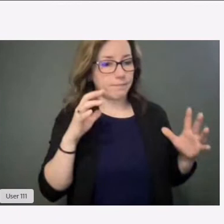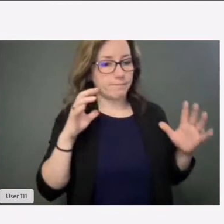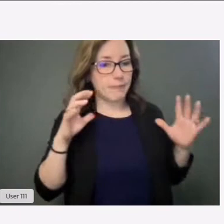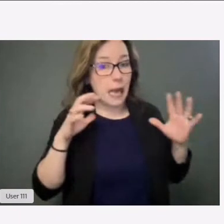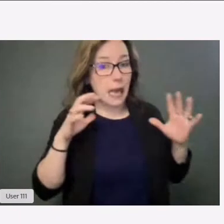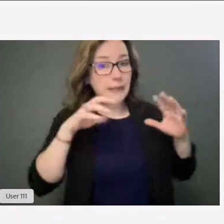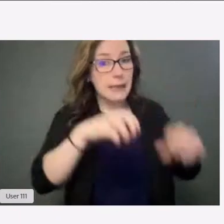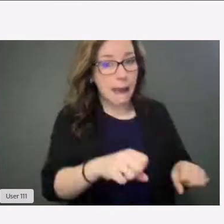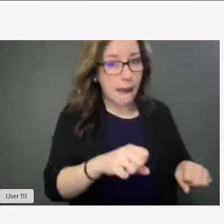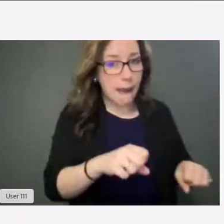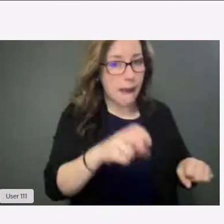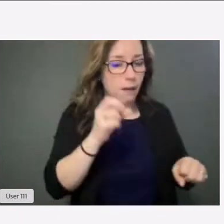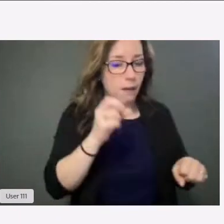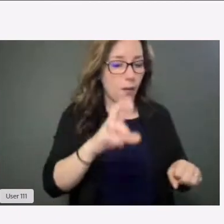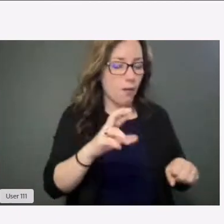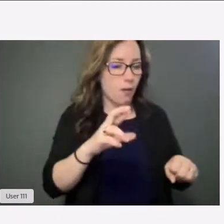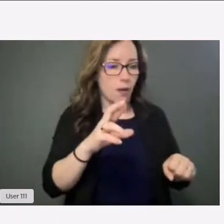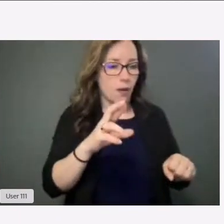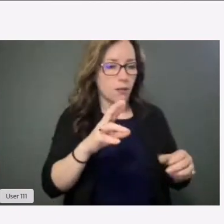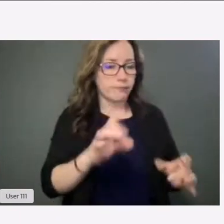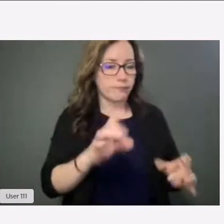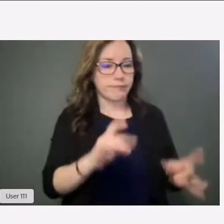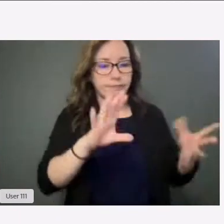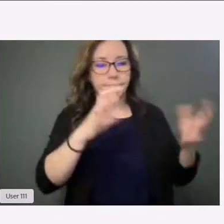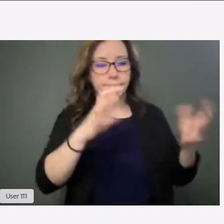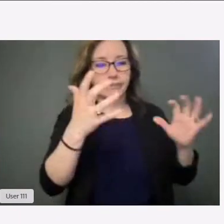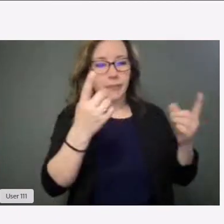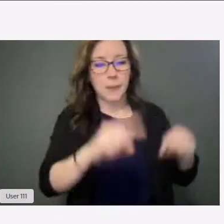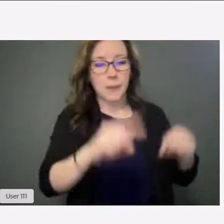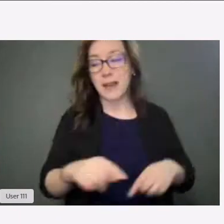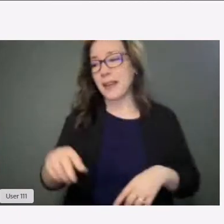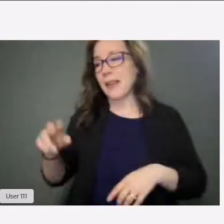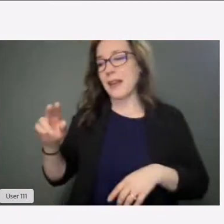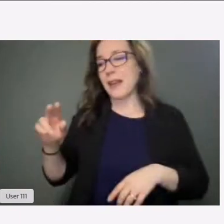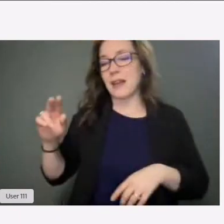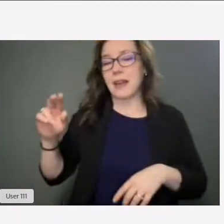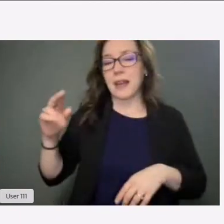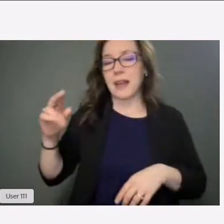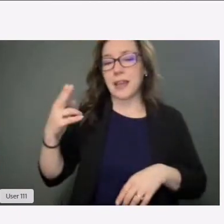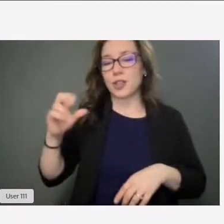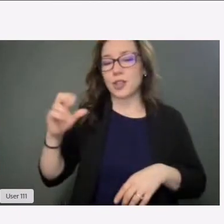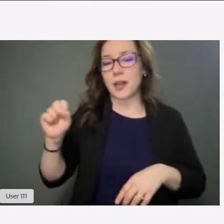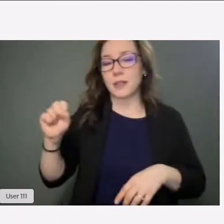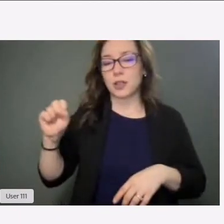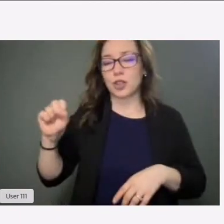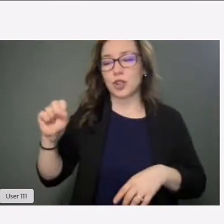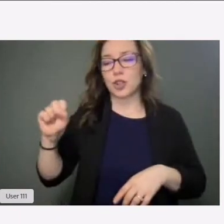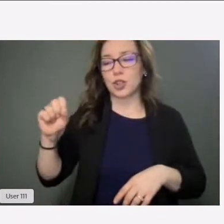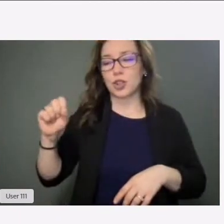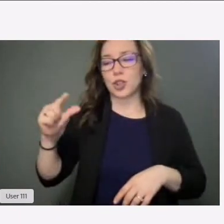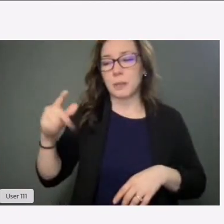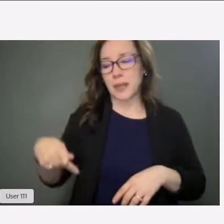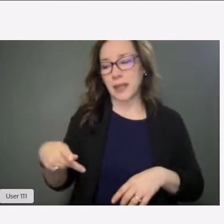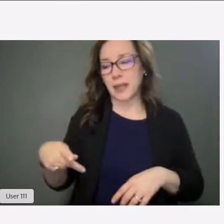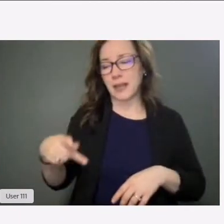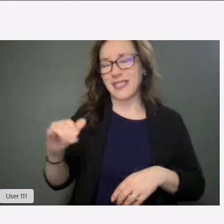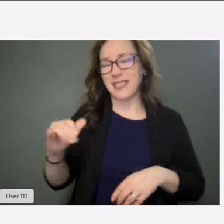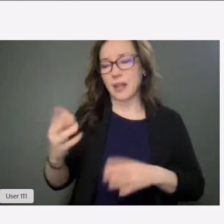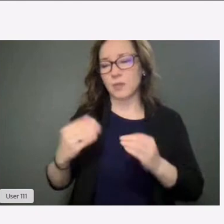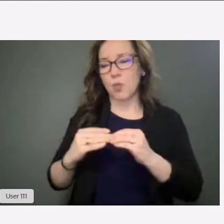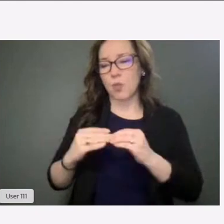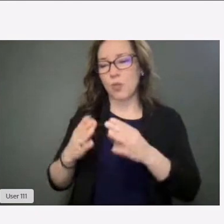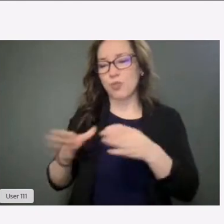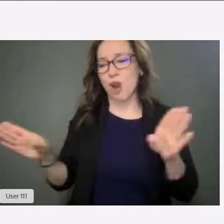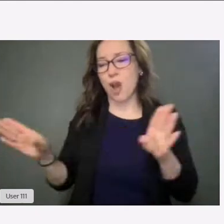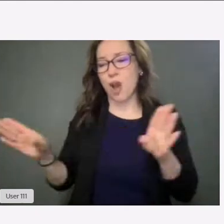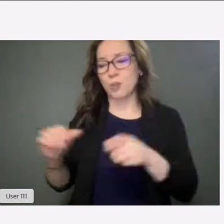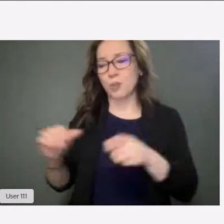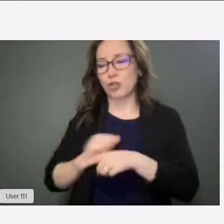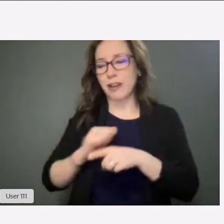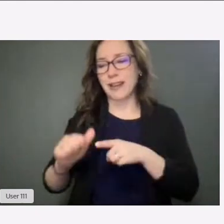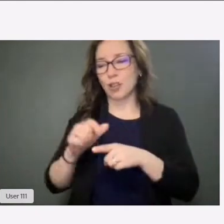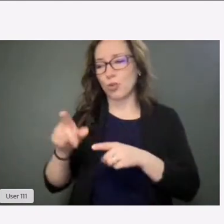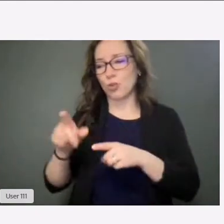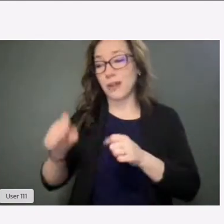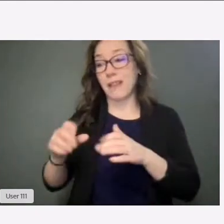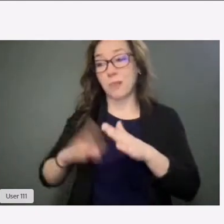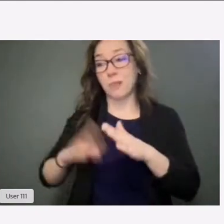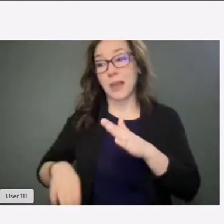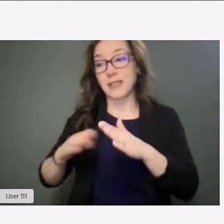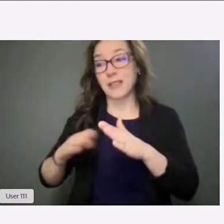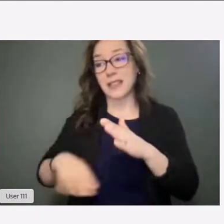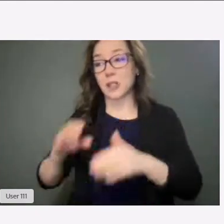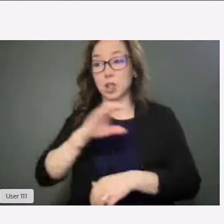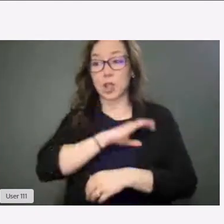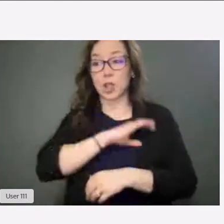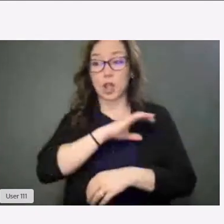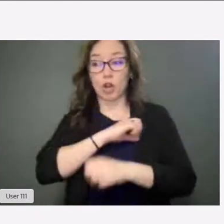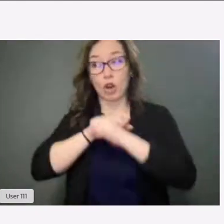things of that nature. For HSGP, it's certainly more broad in terms of training because you can have basic security awareness training